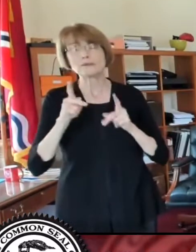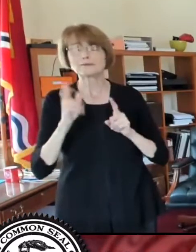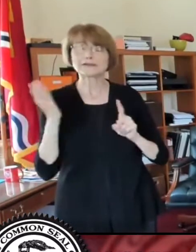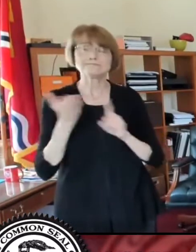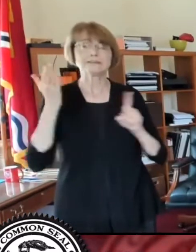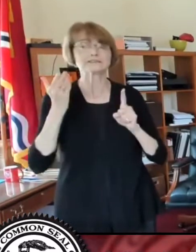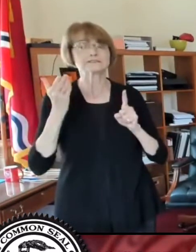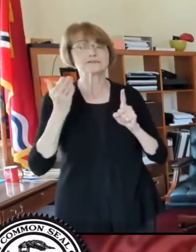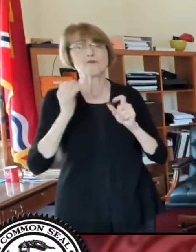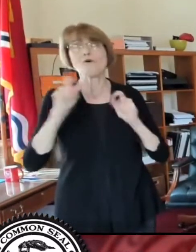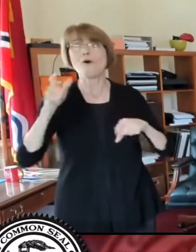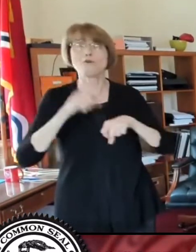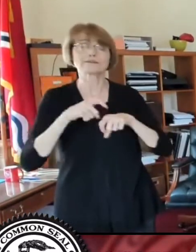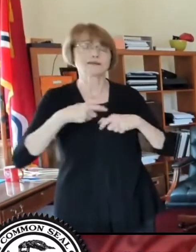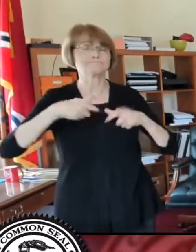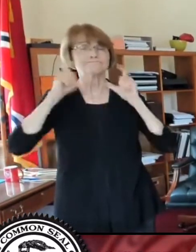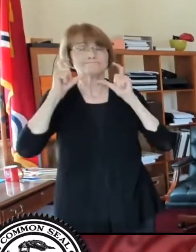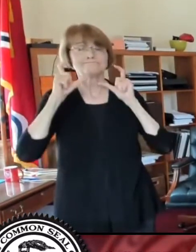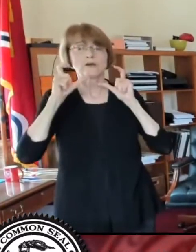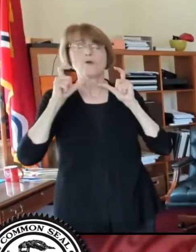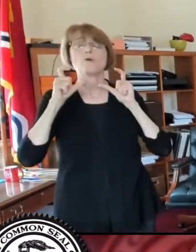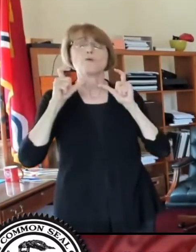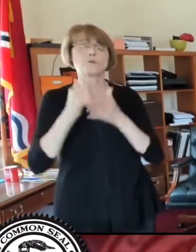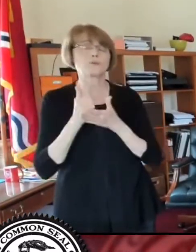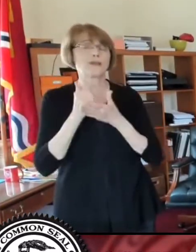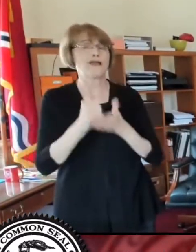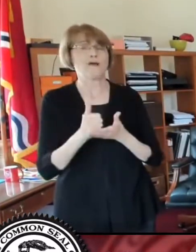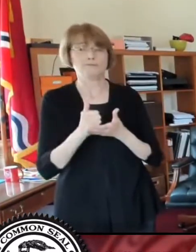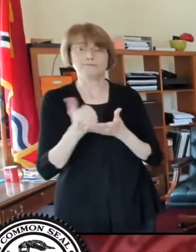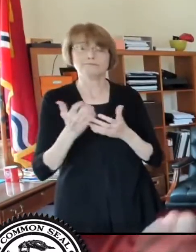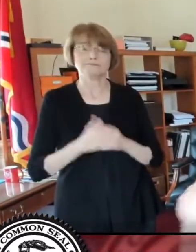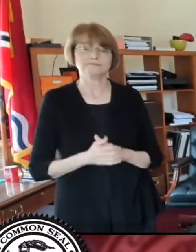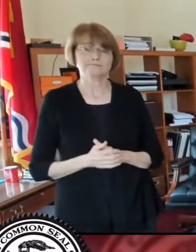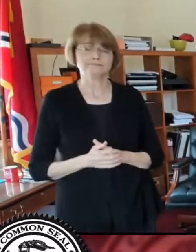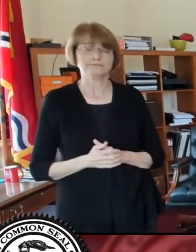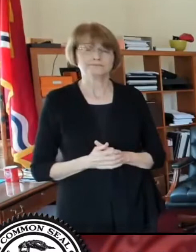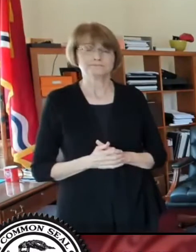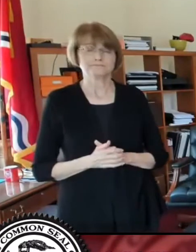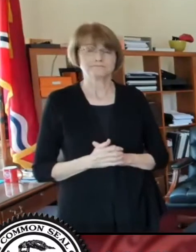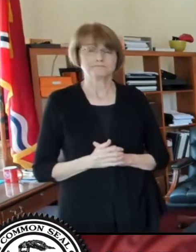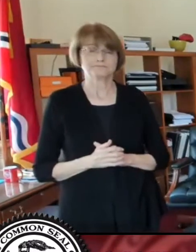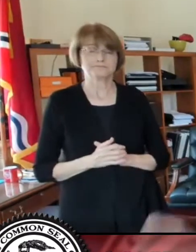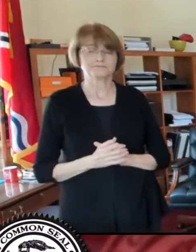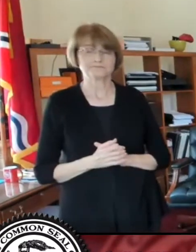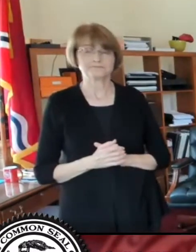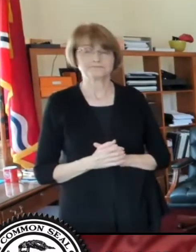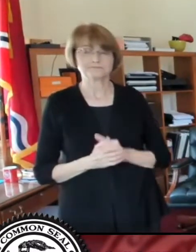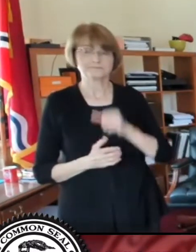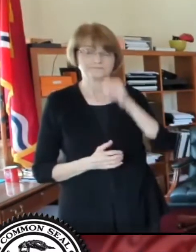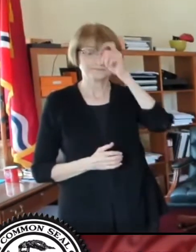that all the time, that will be extremely helpful.